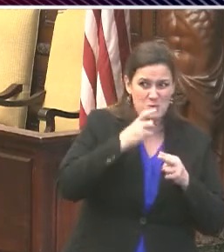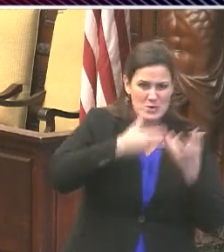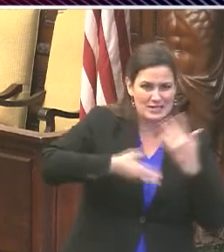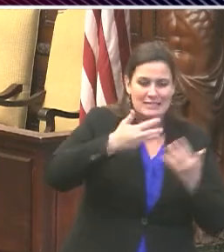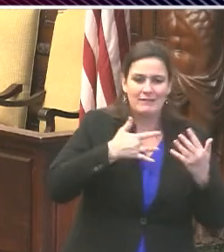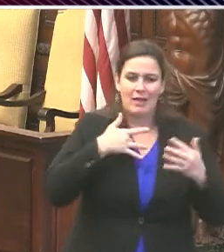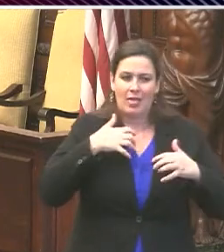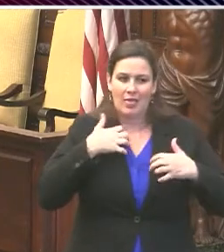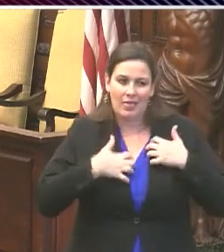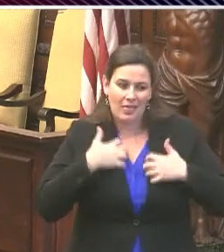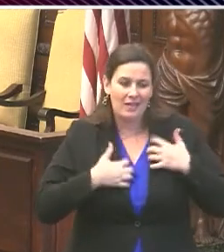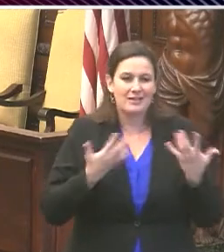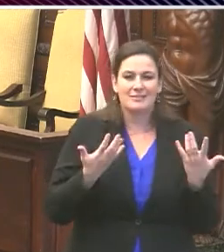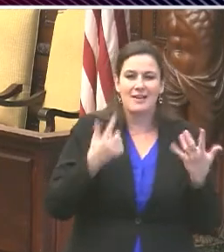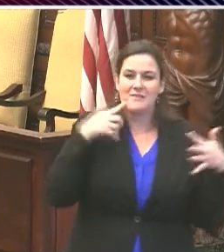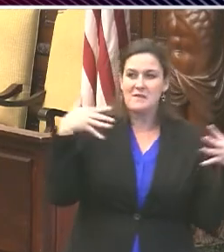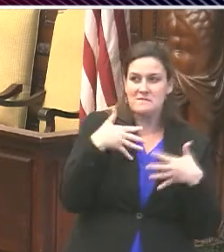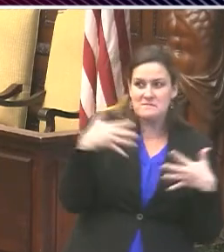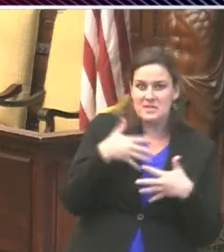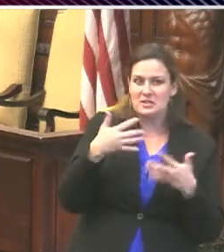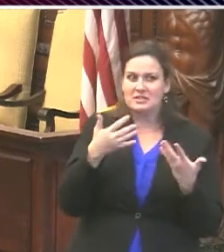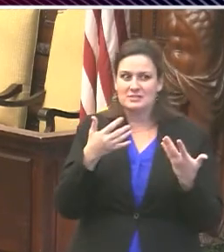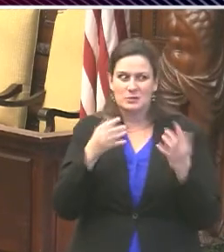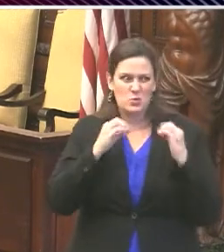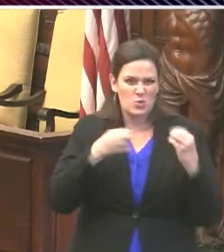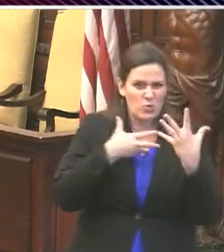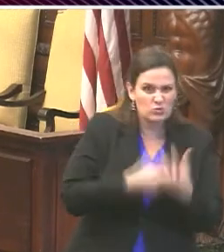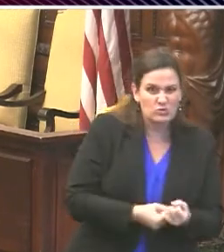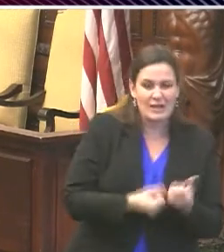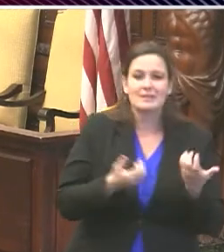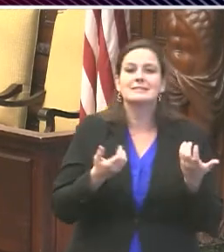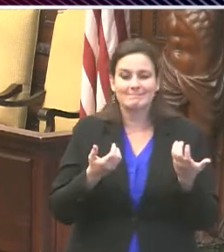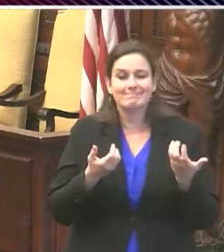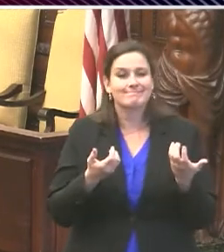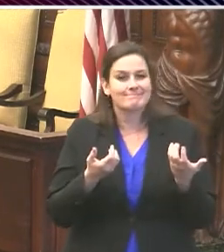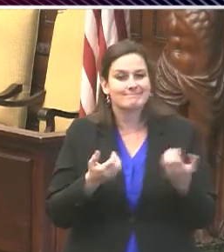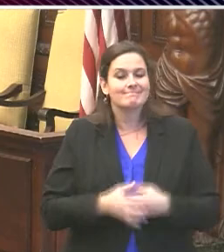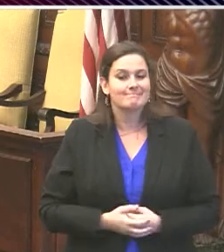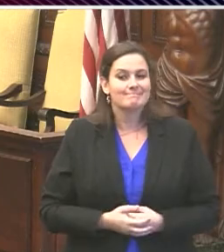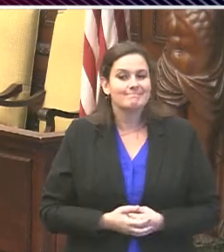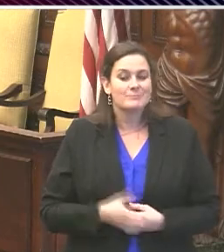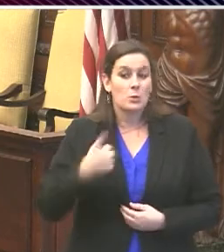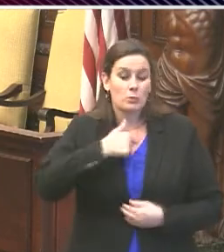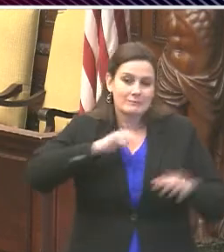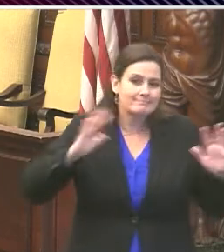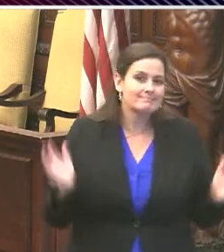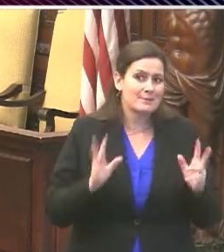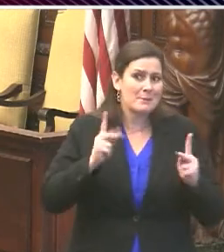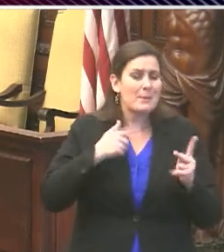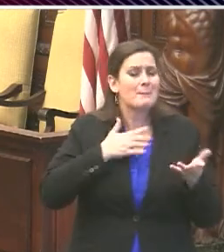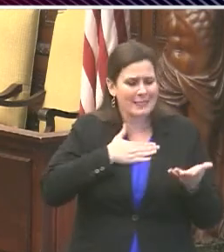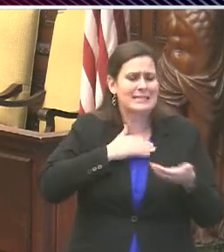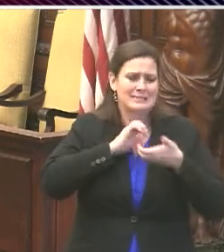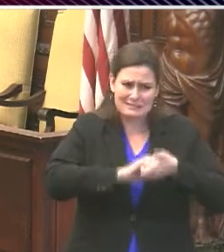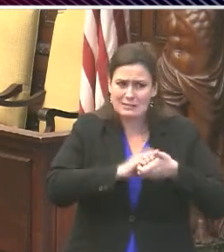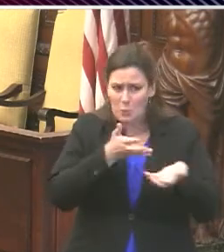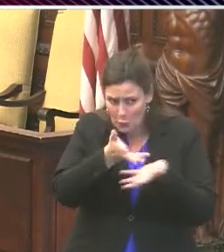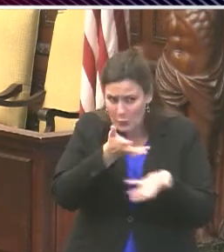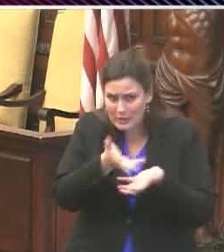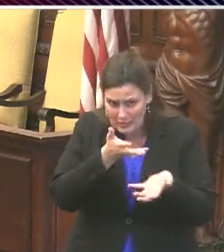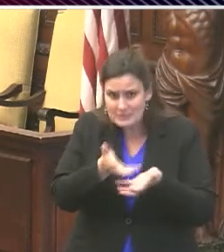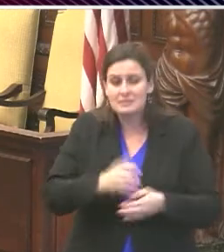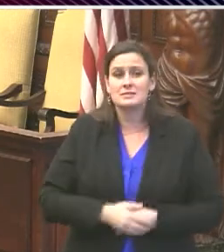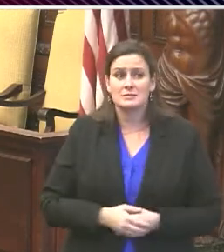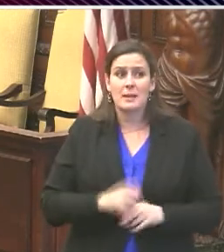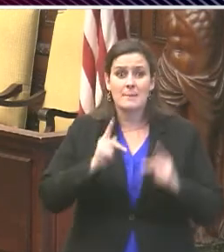lot of fear and mistrust out there. And so we are encouraging people to work with us. And we hope that over time people